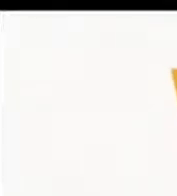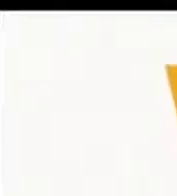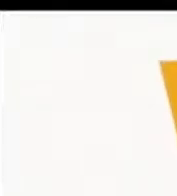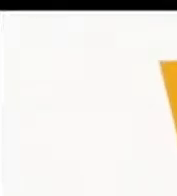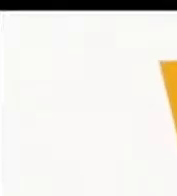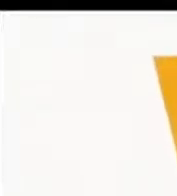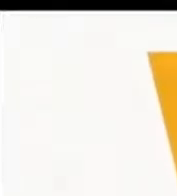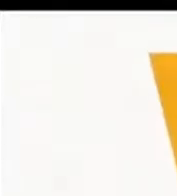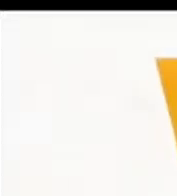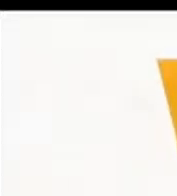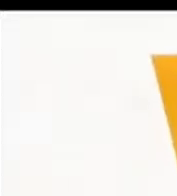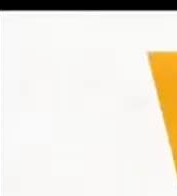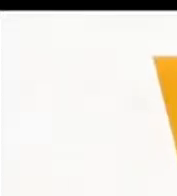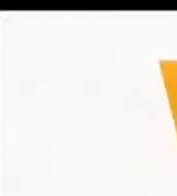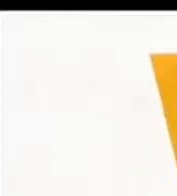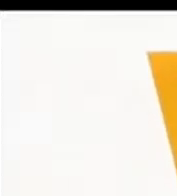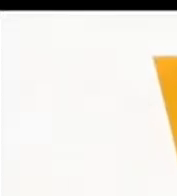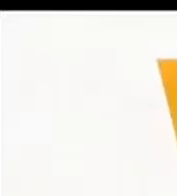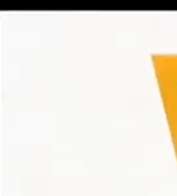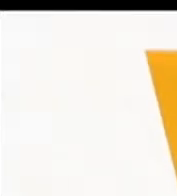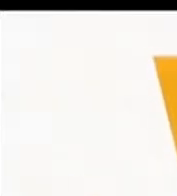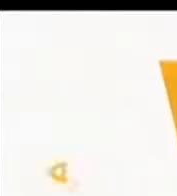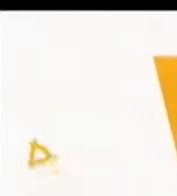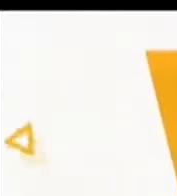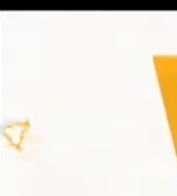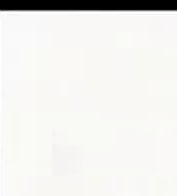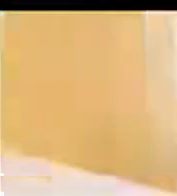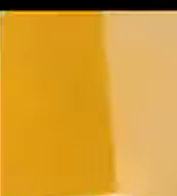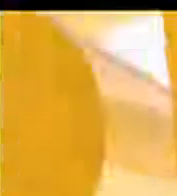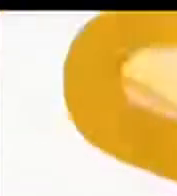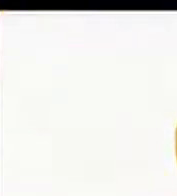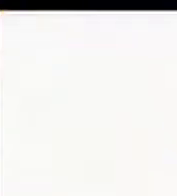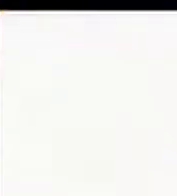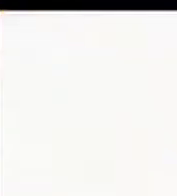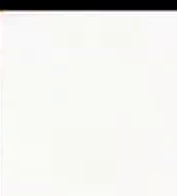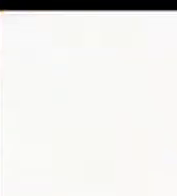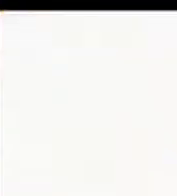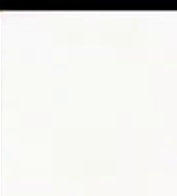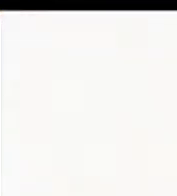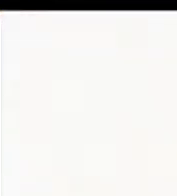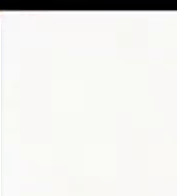Win free airtime with One Africa TV. Share your comments on the